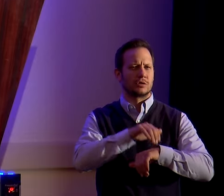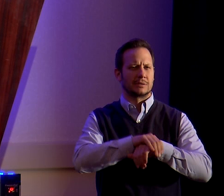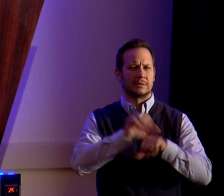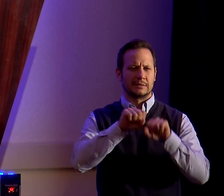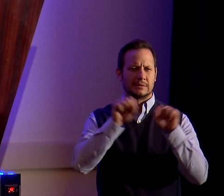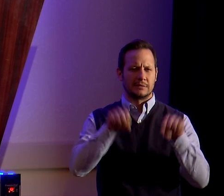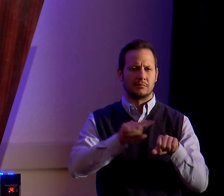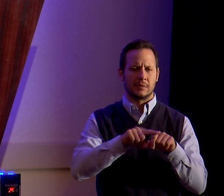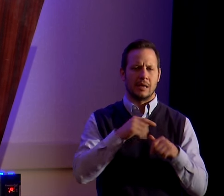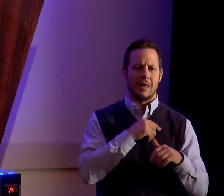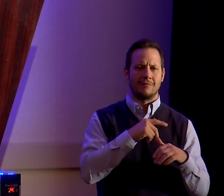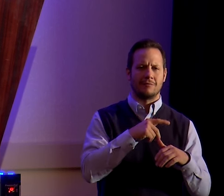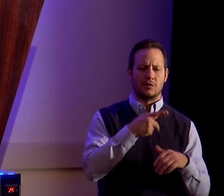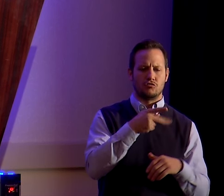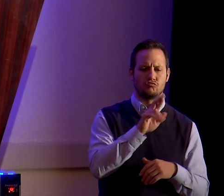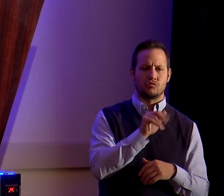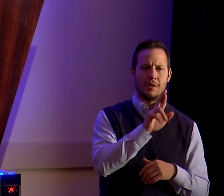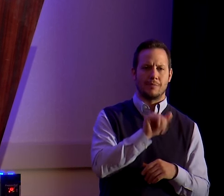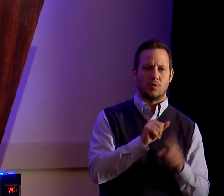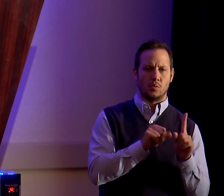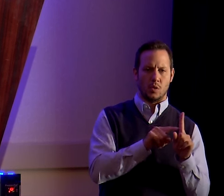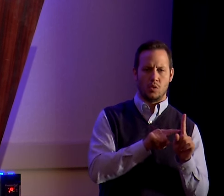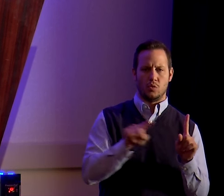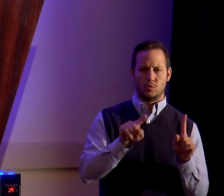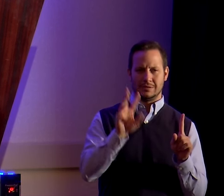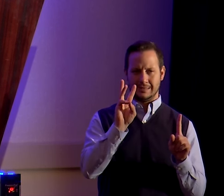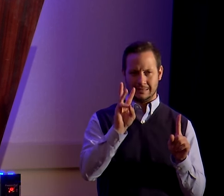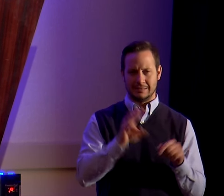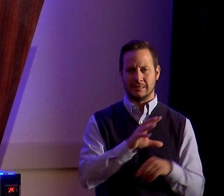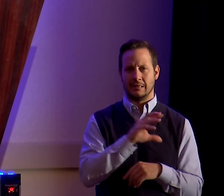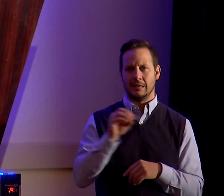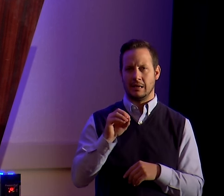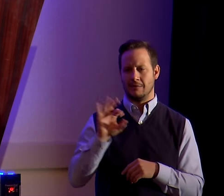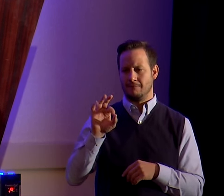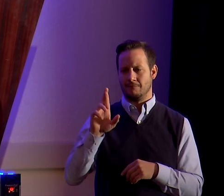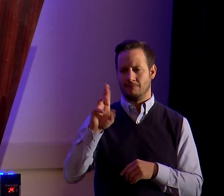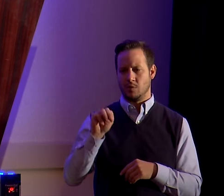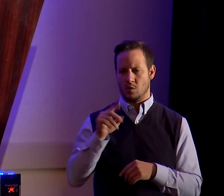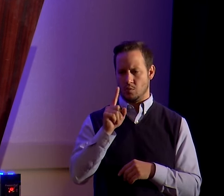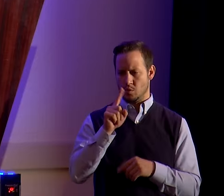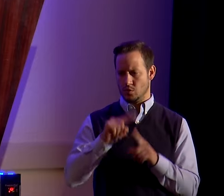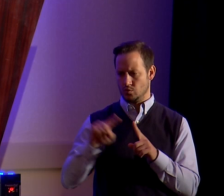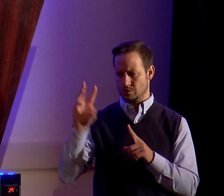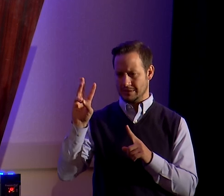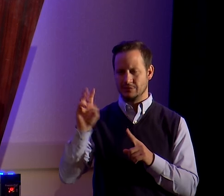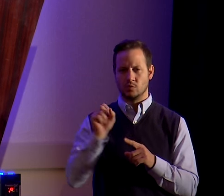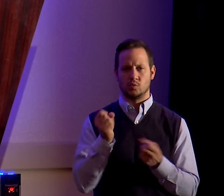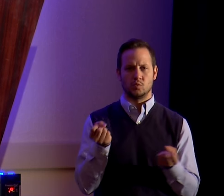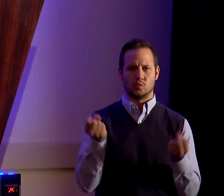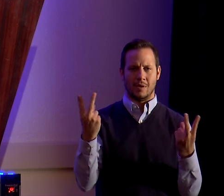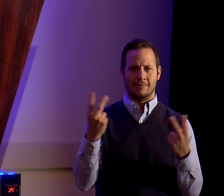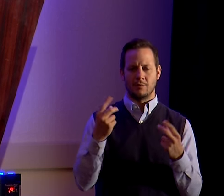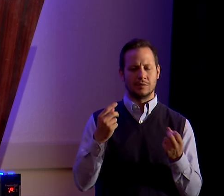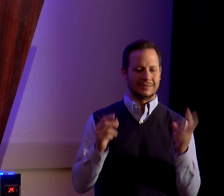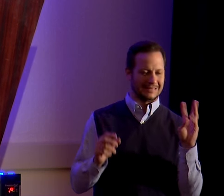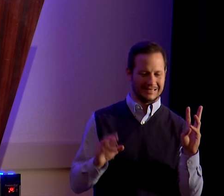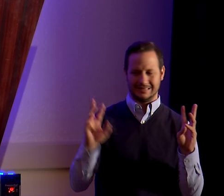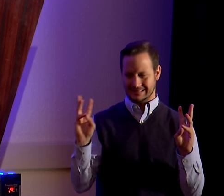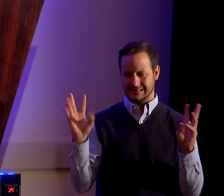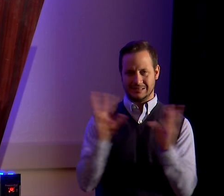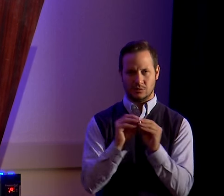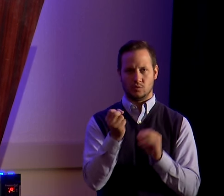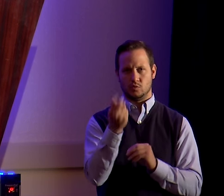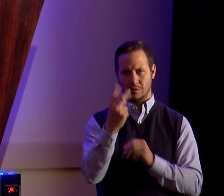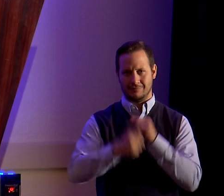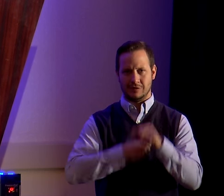through six, and then there's a form one, form two, and to form six. So 12 years of schooling. It was form